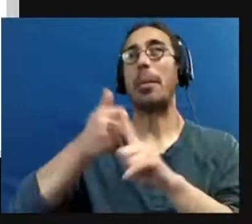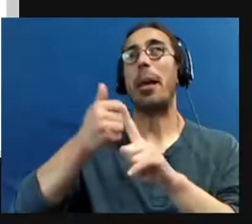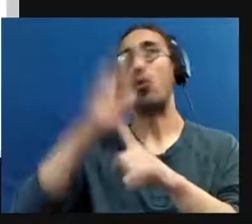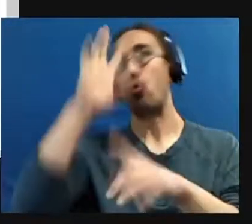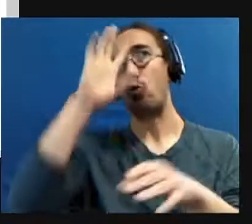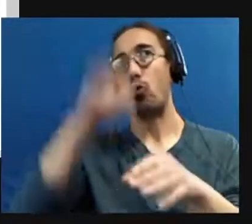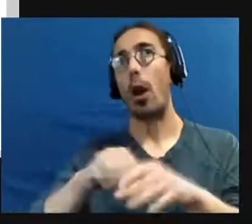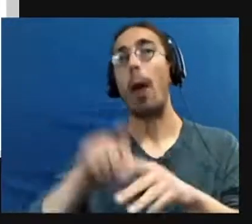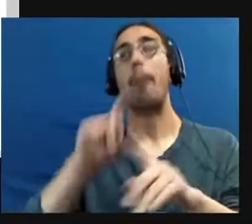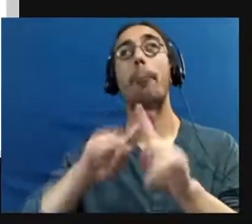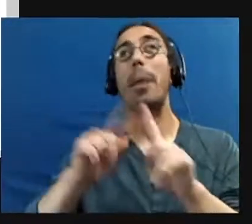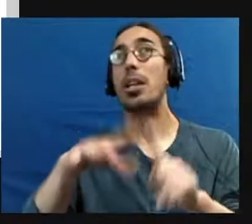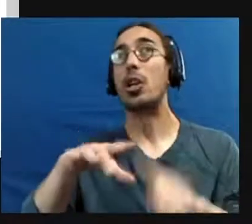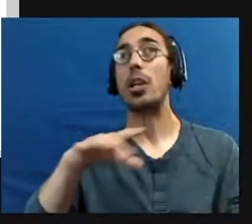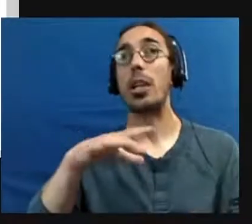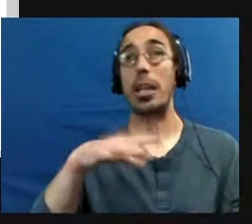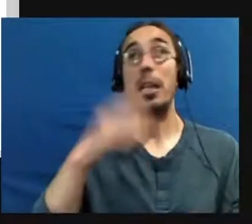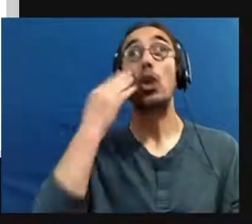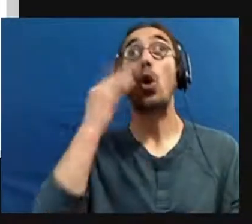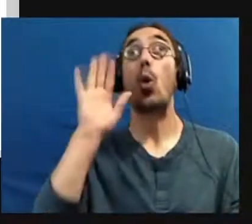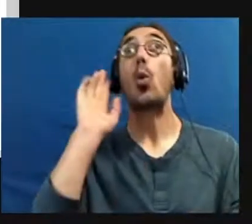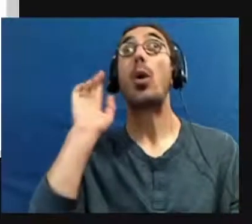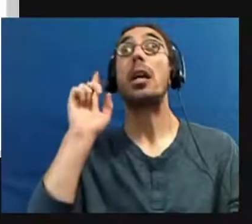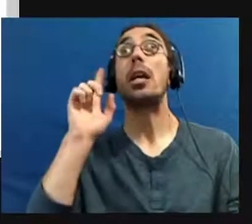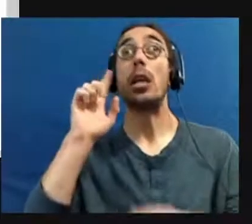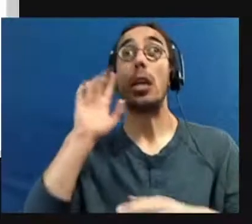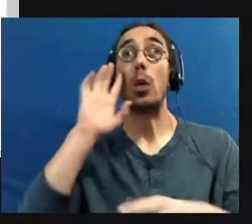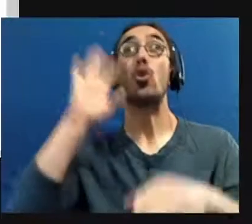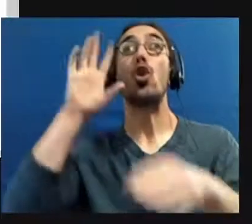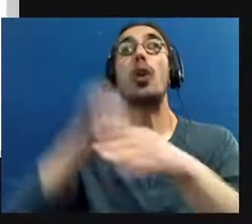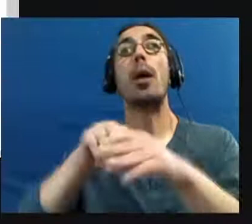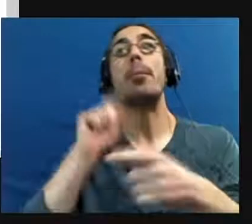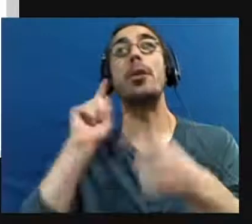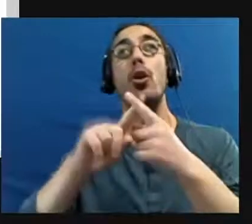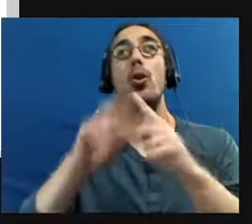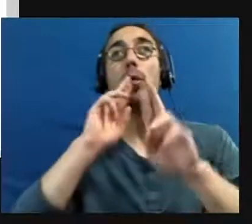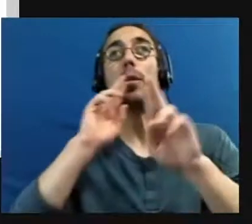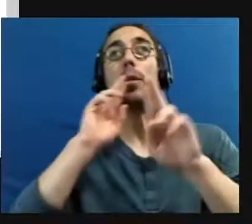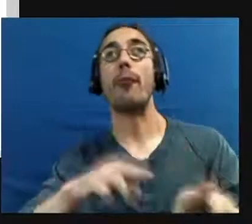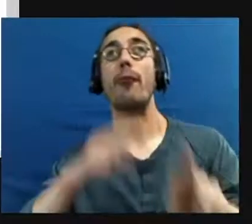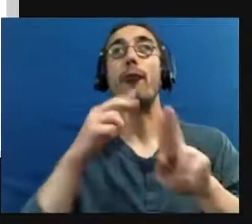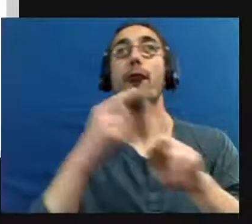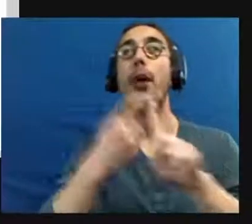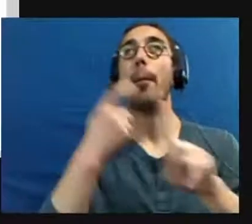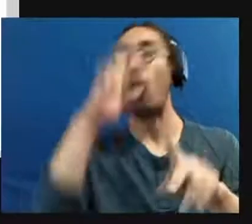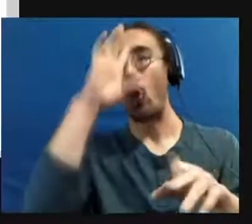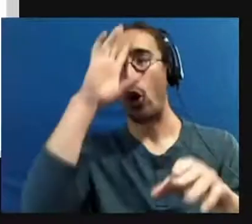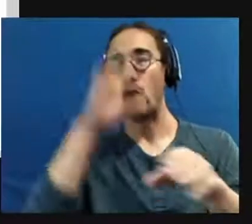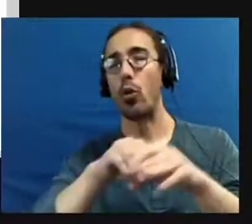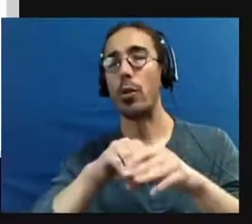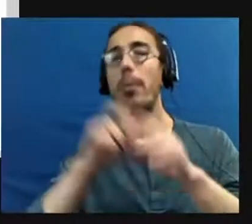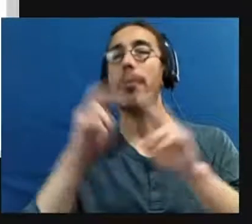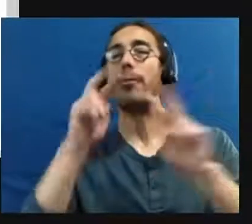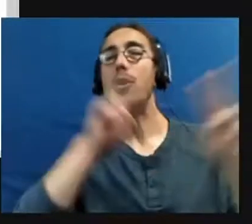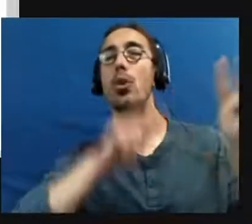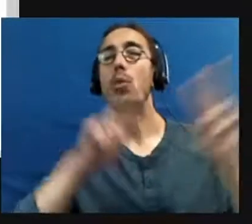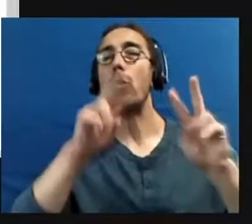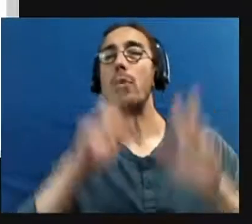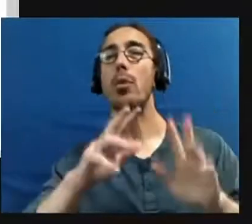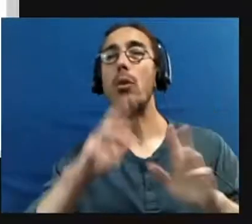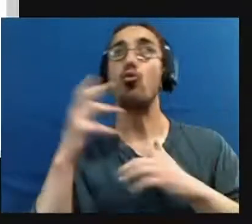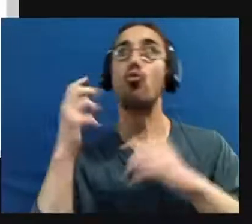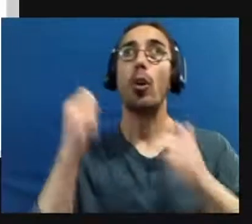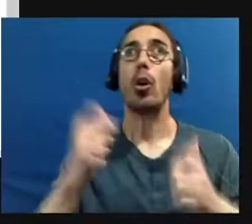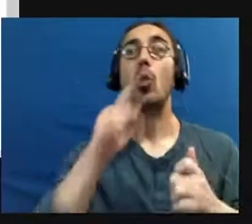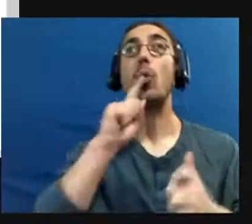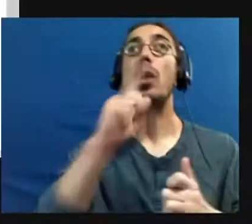even discover he was autistic until after the response from autistic viewers was so strong when they were saying, I really relate